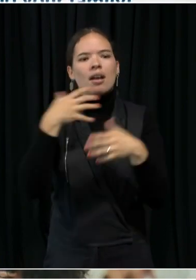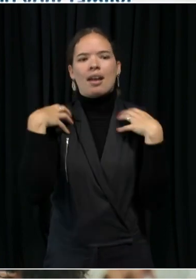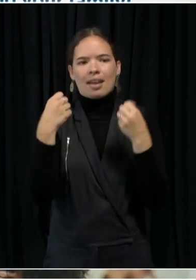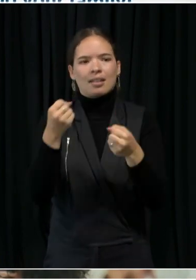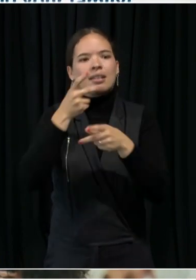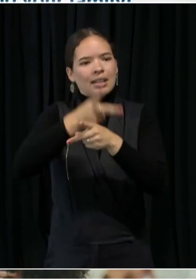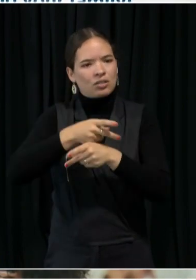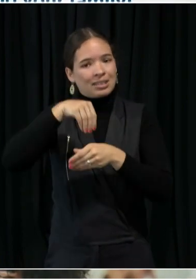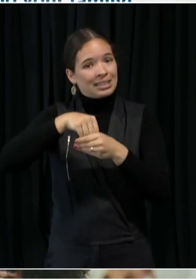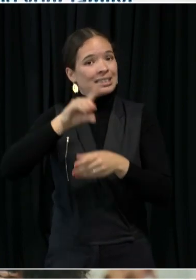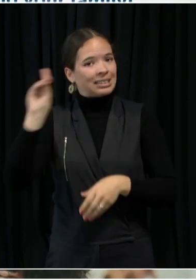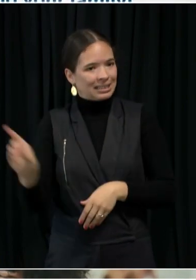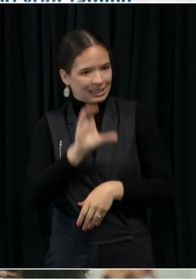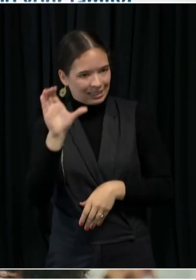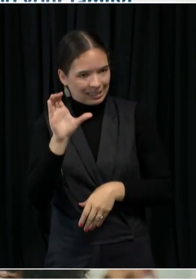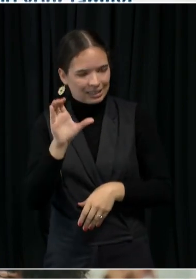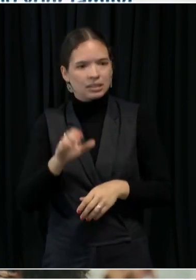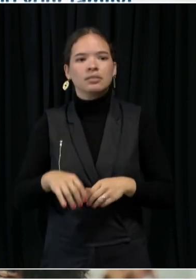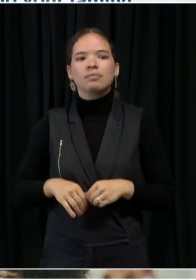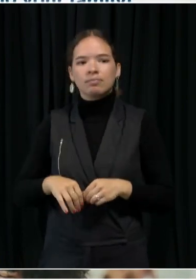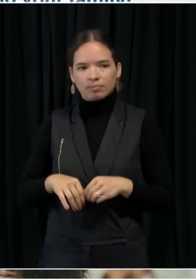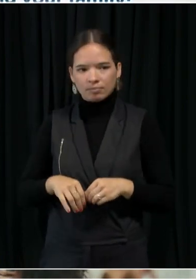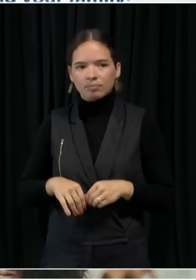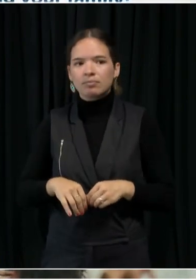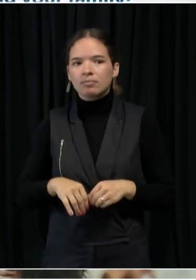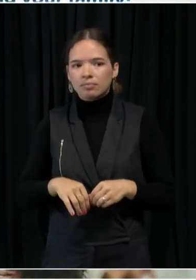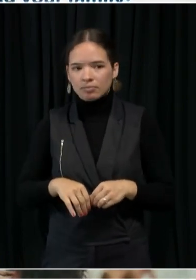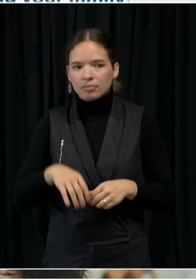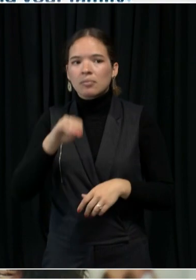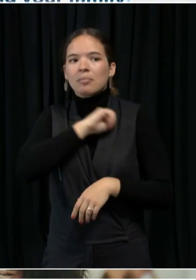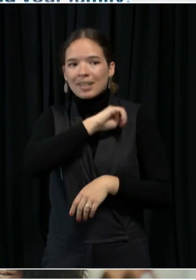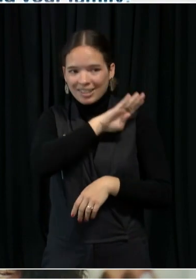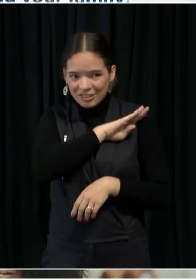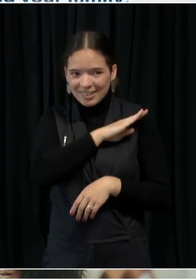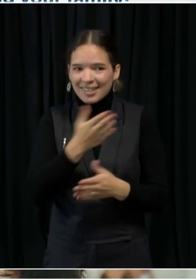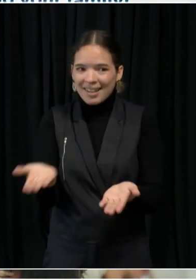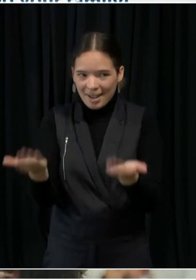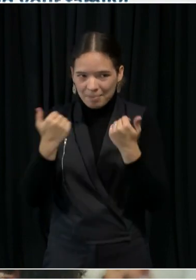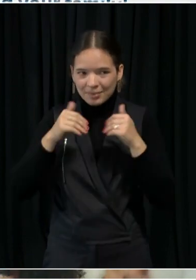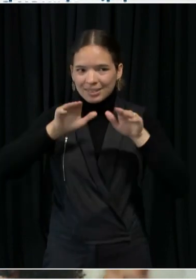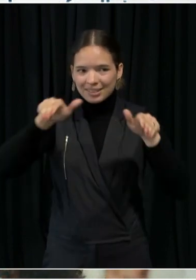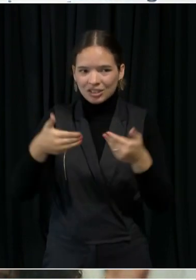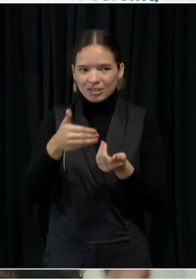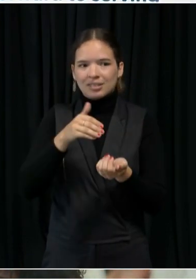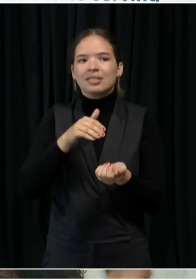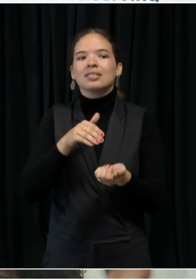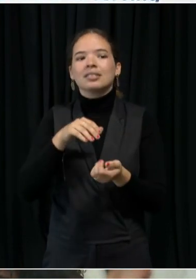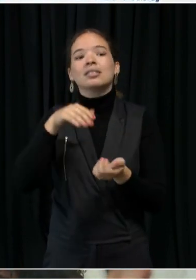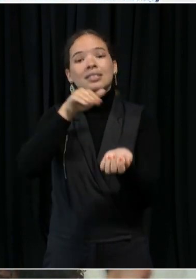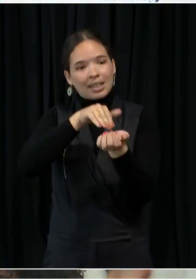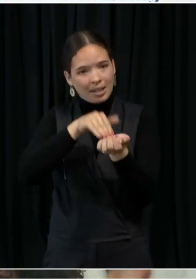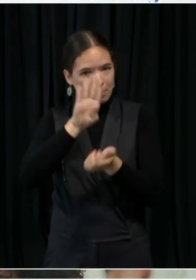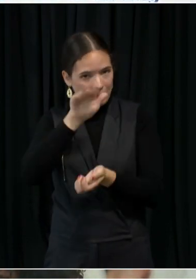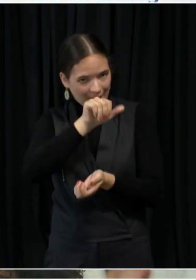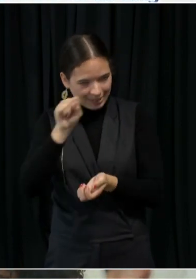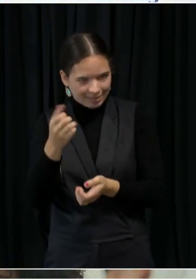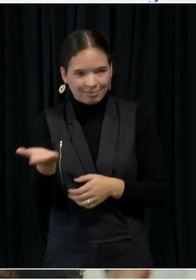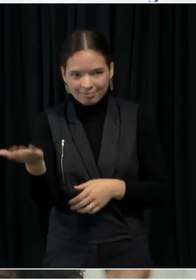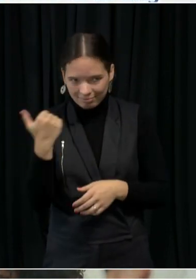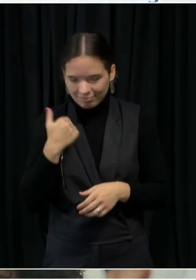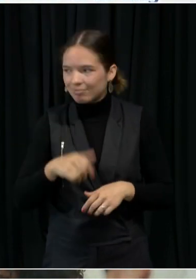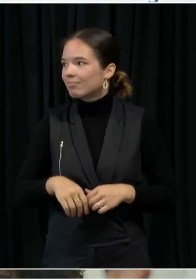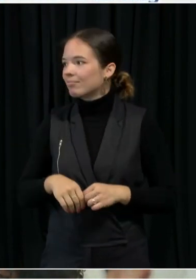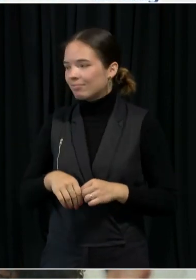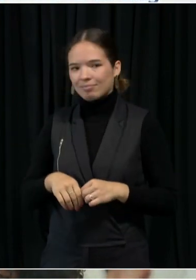introduce, or Mayor, are you coming up to introduce Dr. Bass? And thank you all for this day, and I cannot wait to